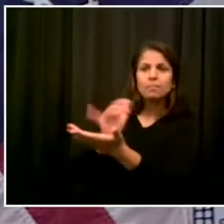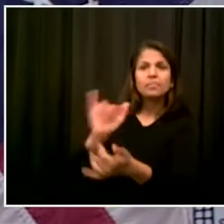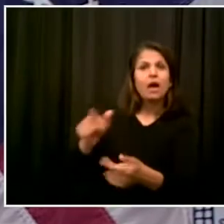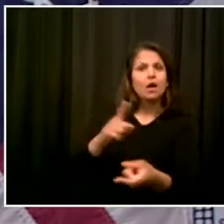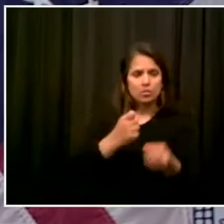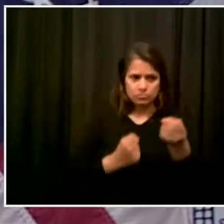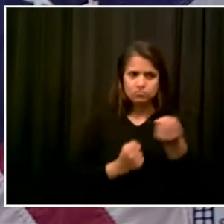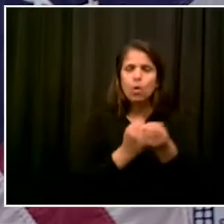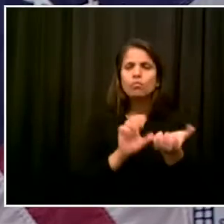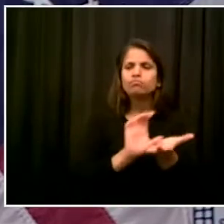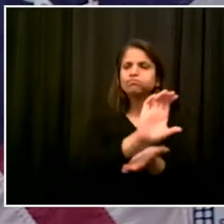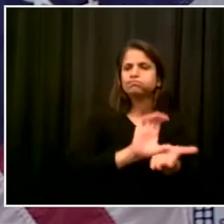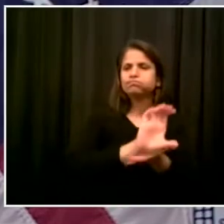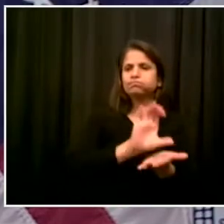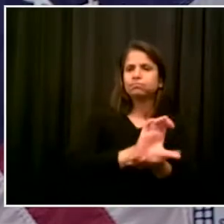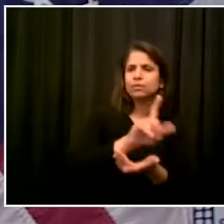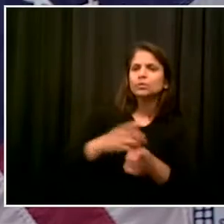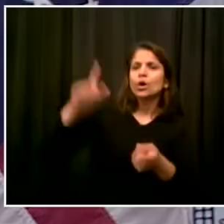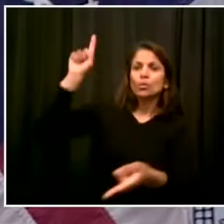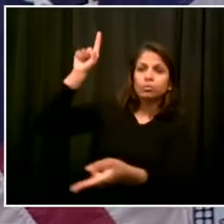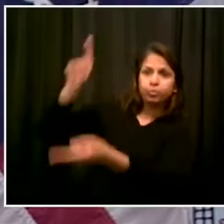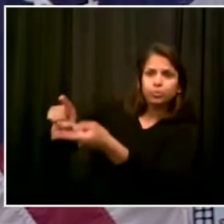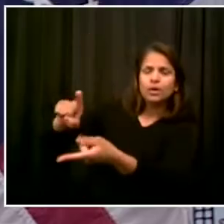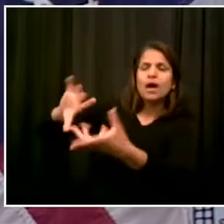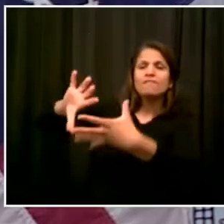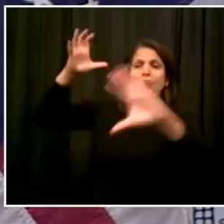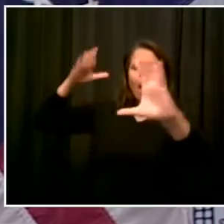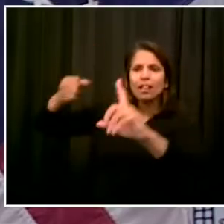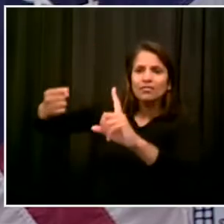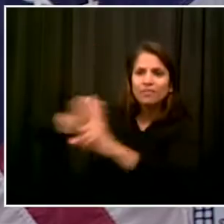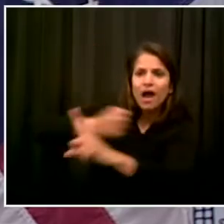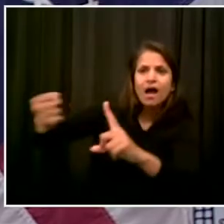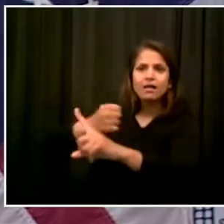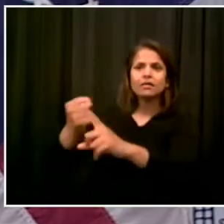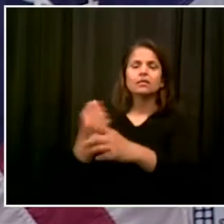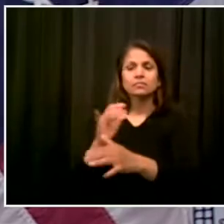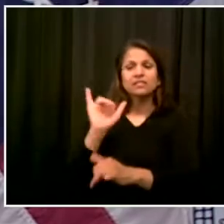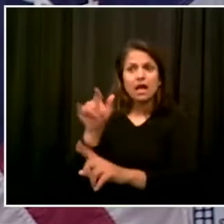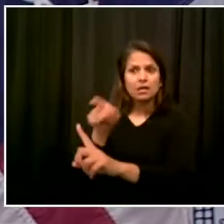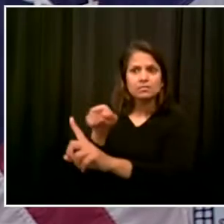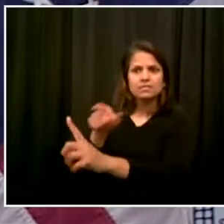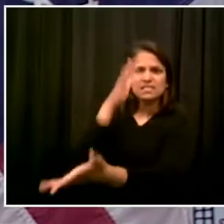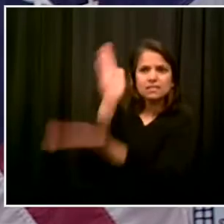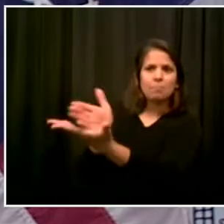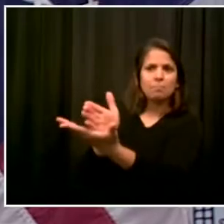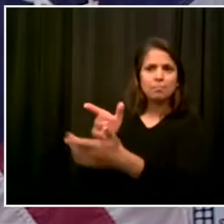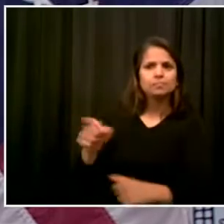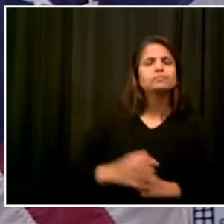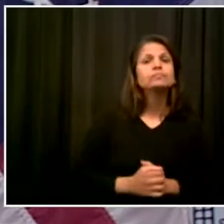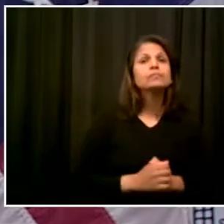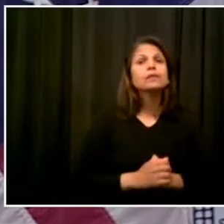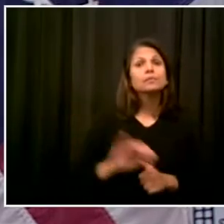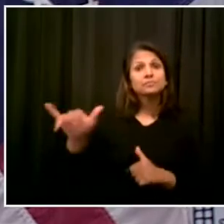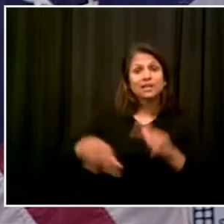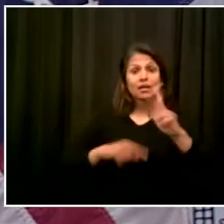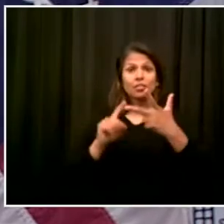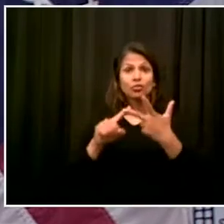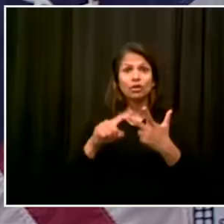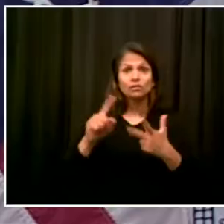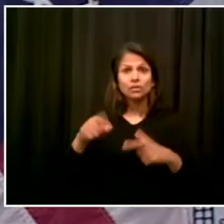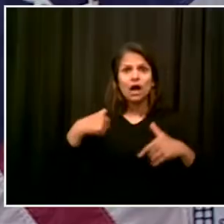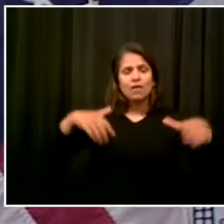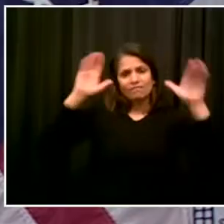council. Now that the health situation is improving, we can do a lot more to help young people. I think that will help as well. It's a lot of pieces, but it's